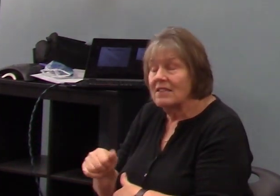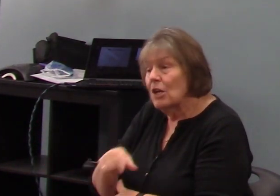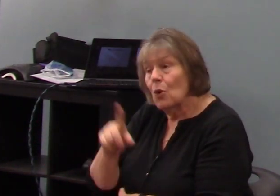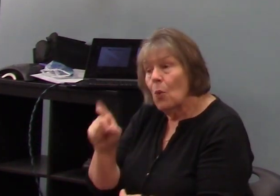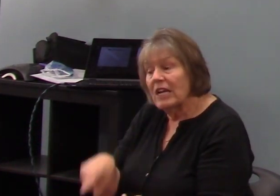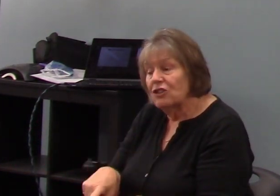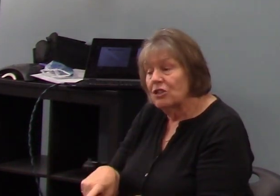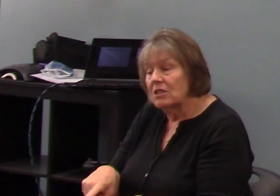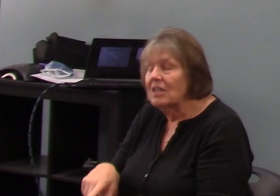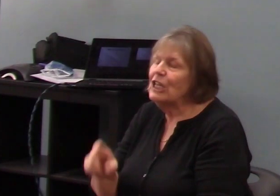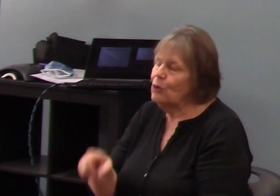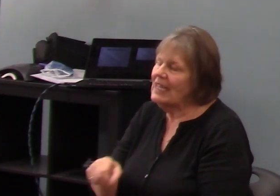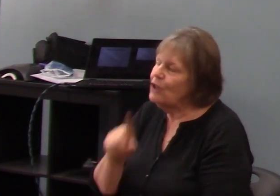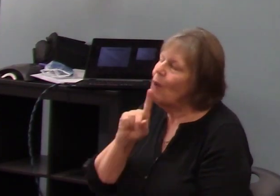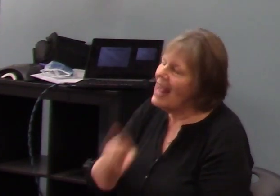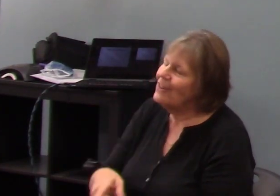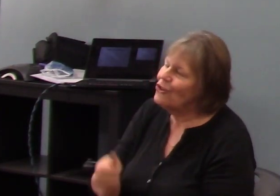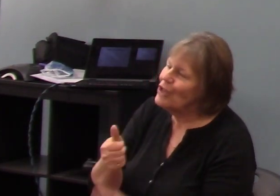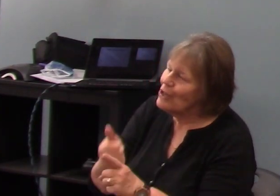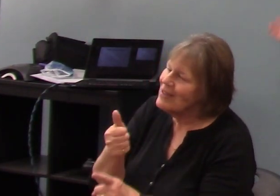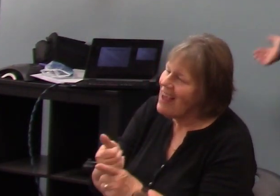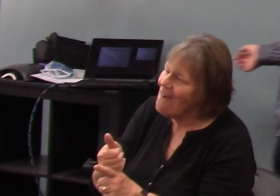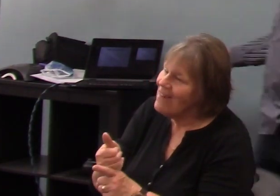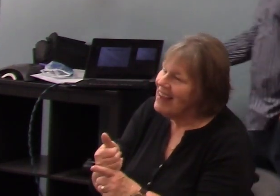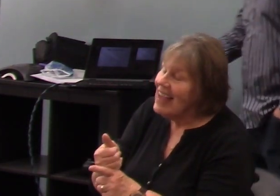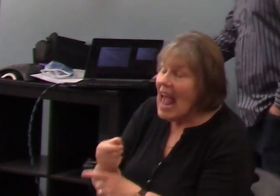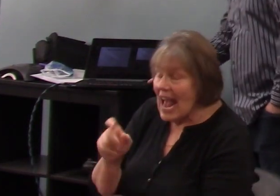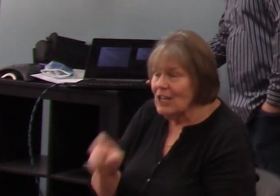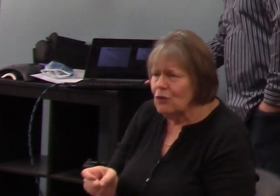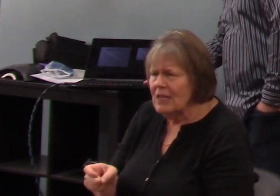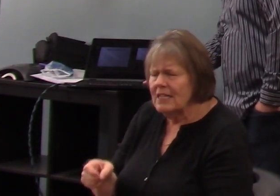need to actually wrestle with it.